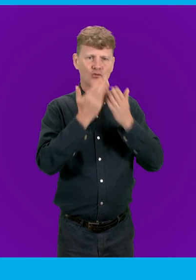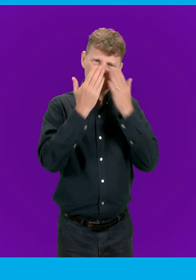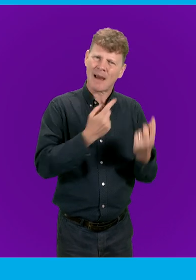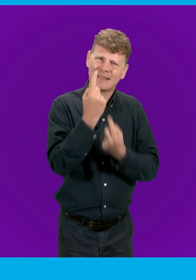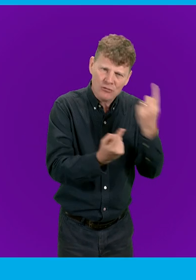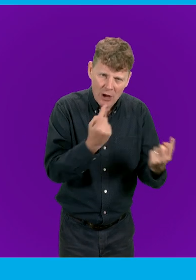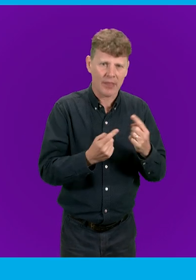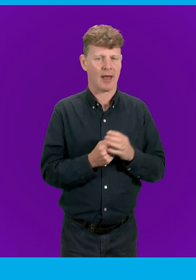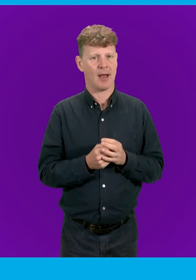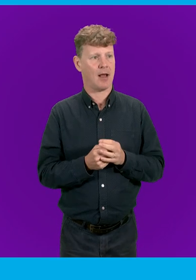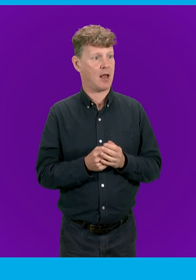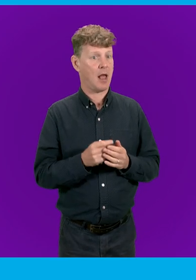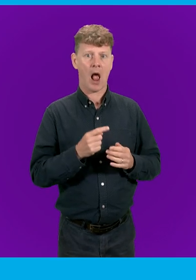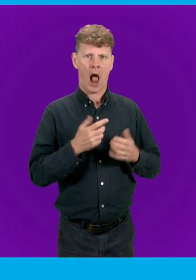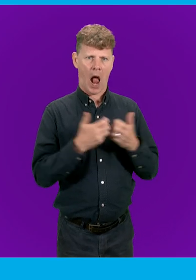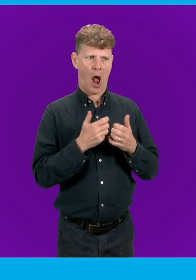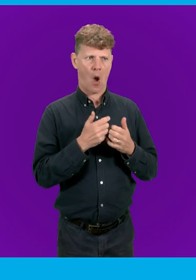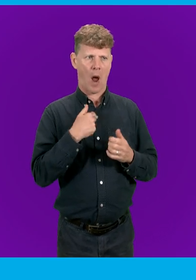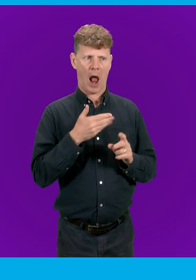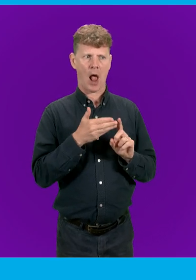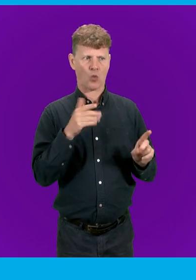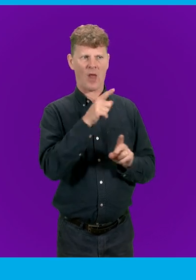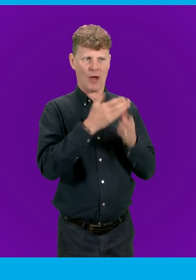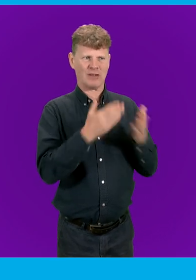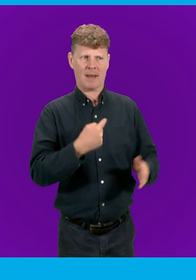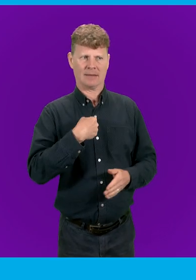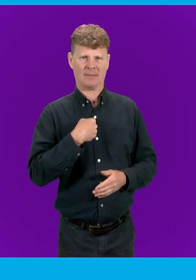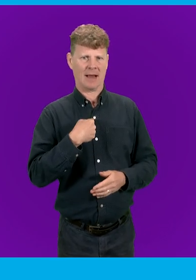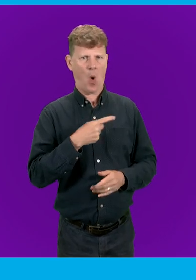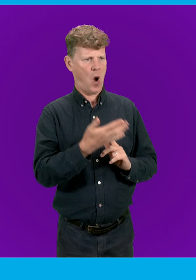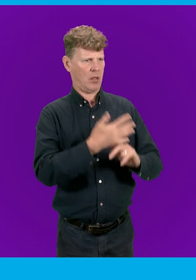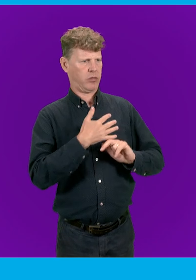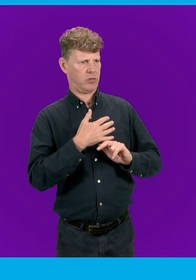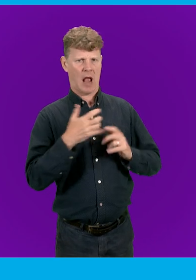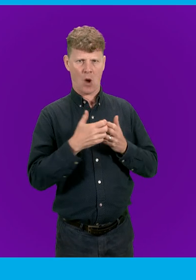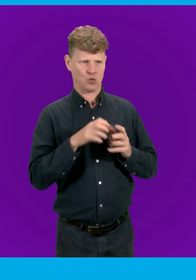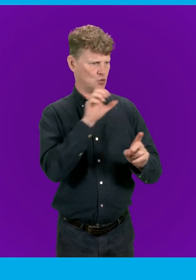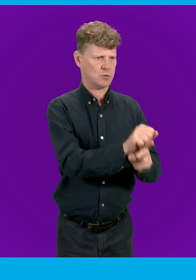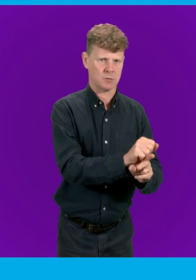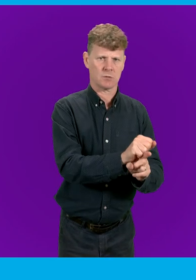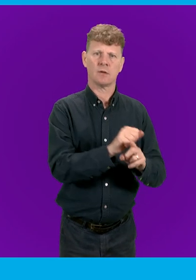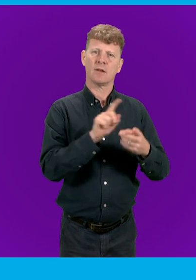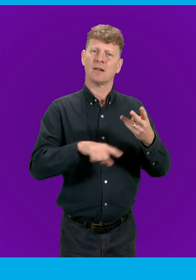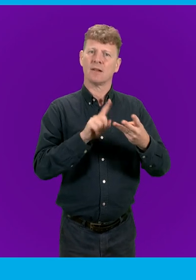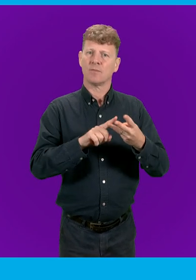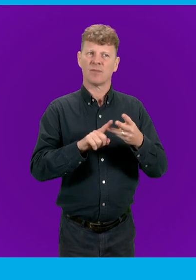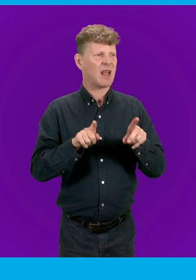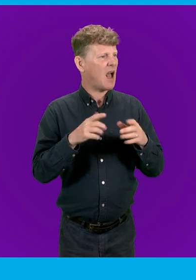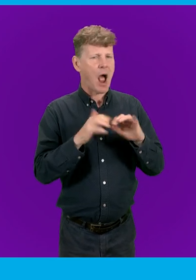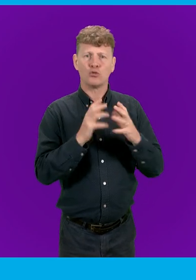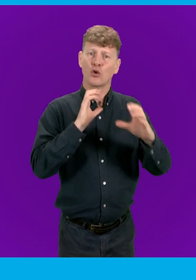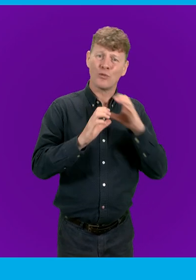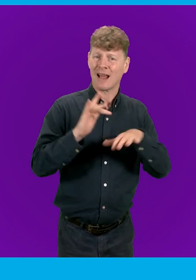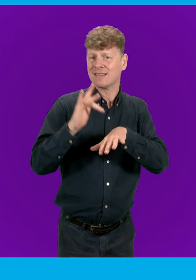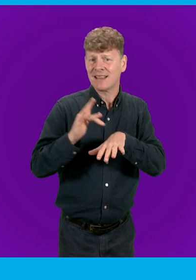to know that we're being respected ourselves or not, and just how to communicate about sensitive